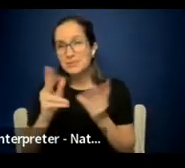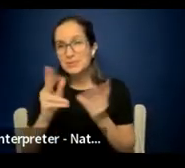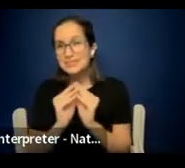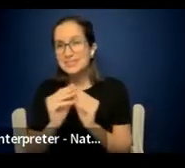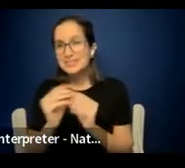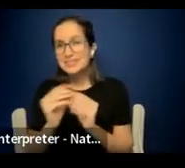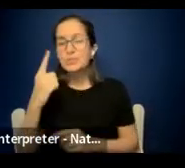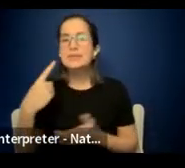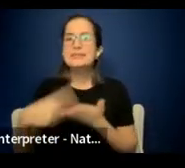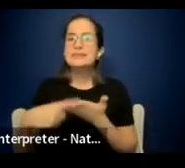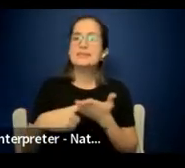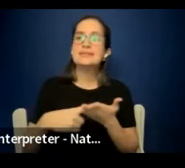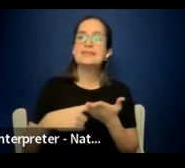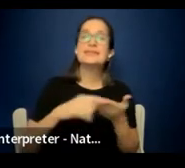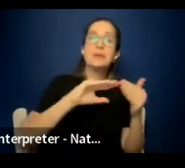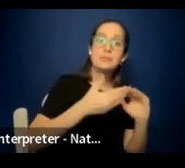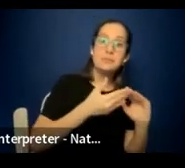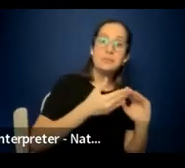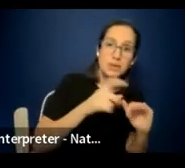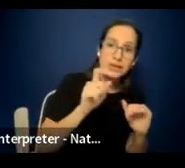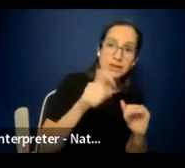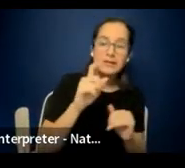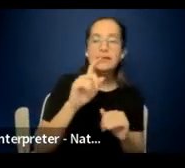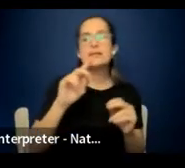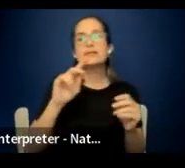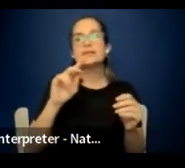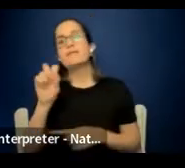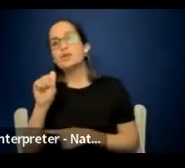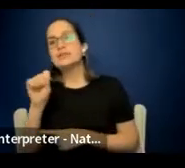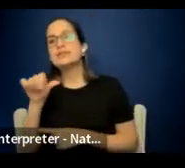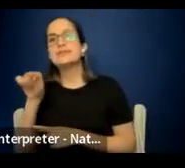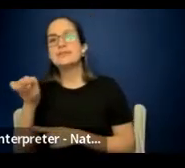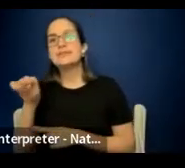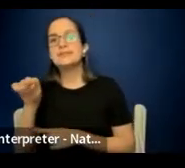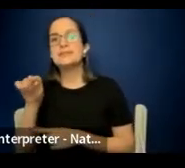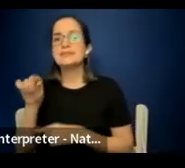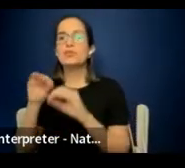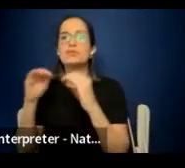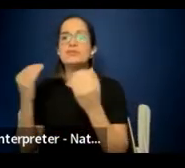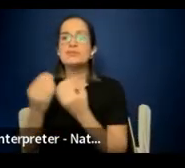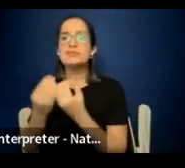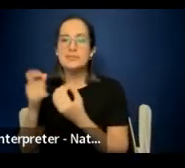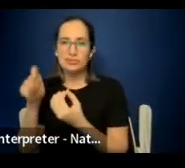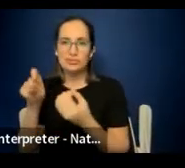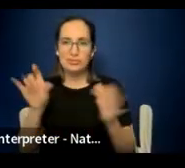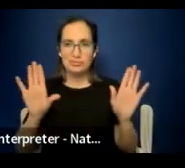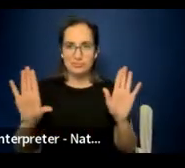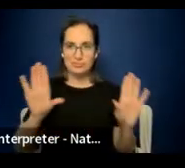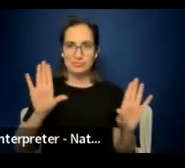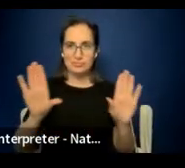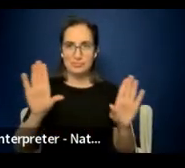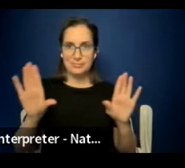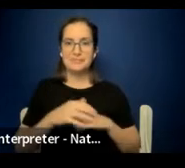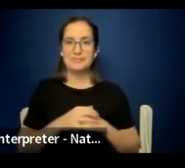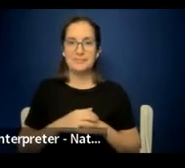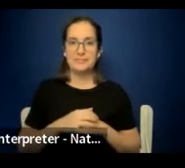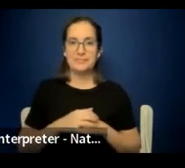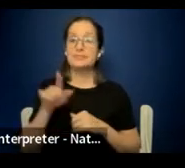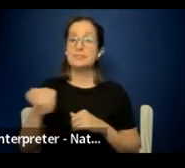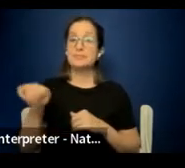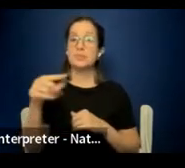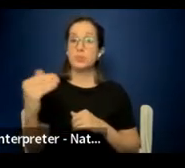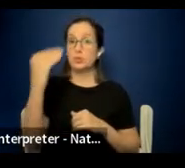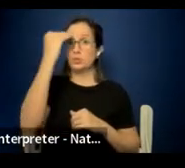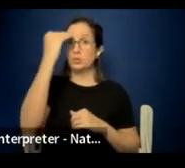needs and organizational needs. So once you have a really good sense of what you're trying to accomplish in the community, what needs you're trying to